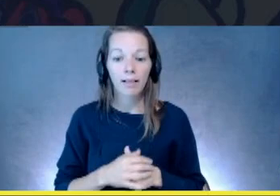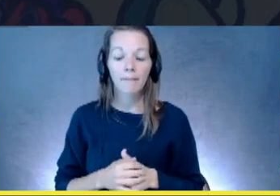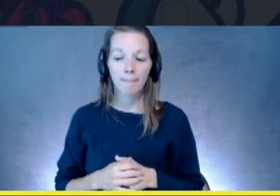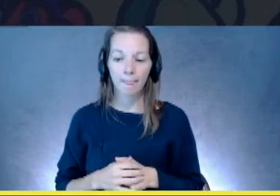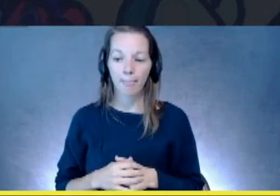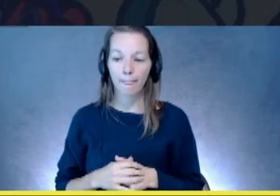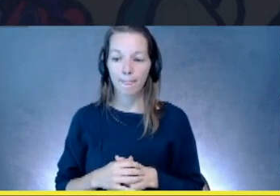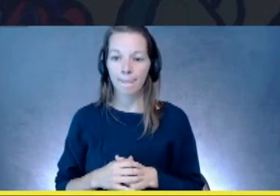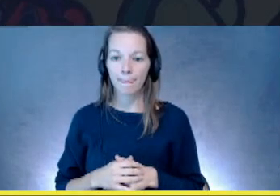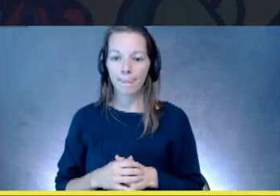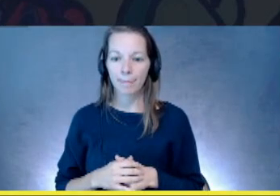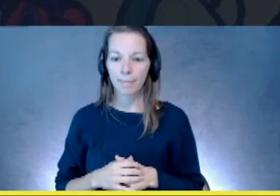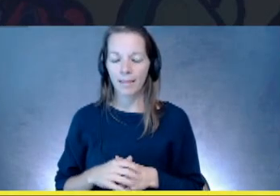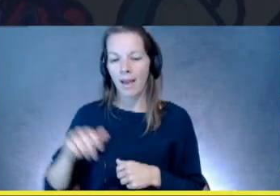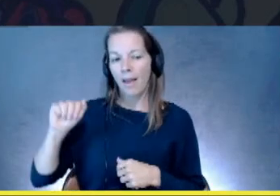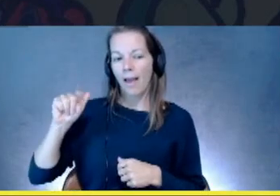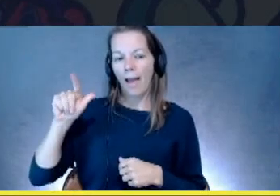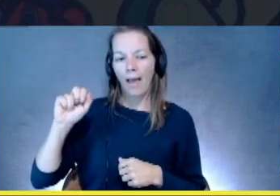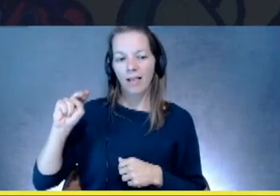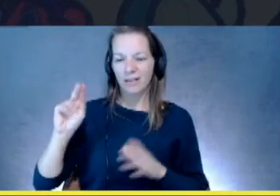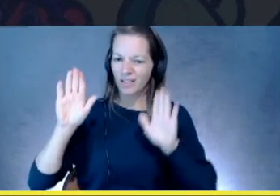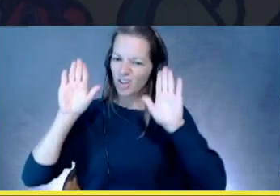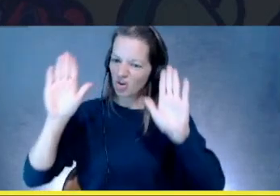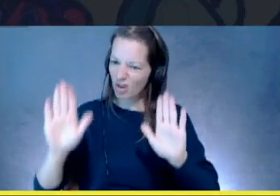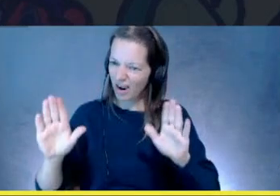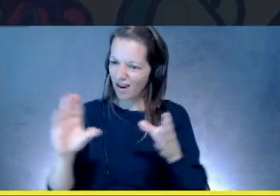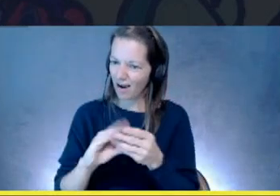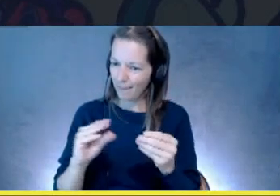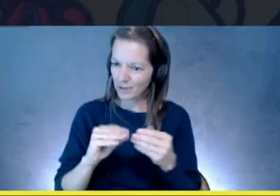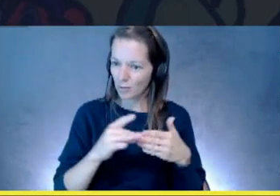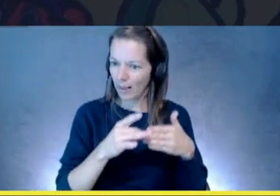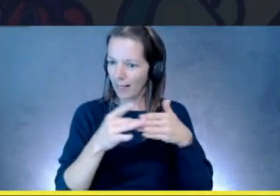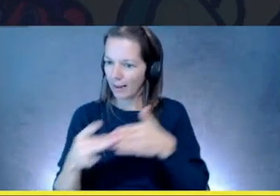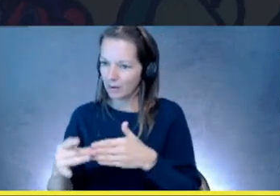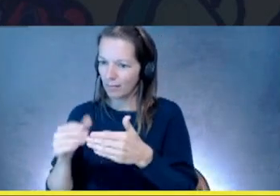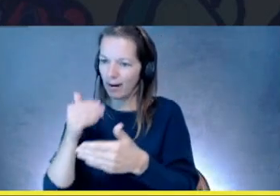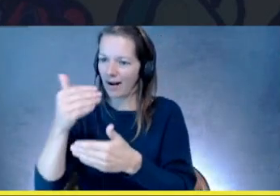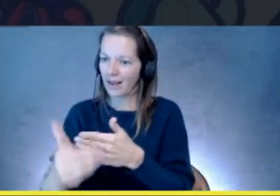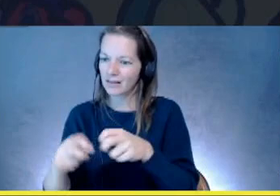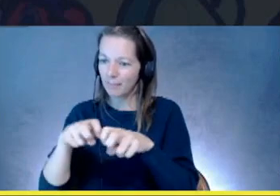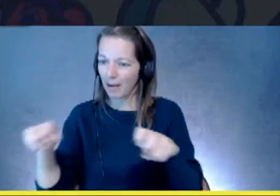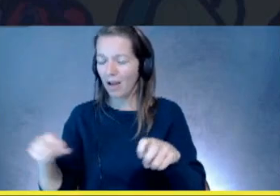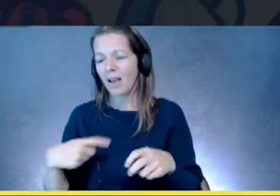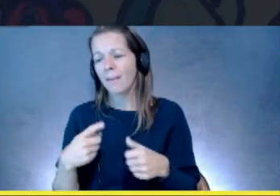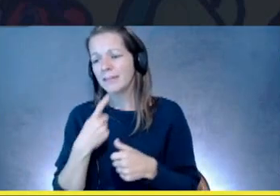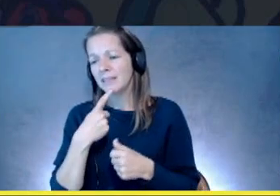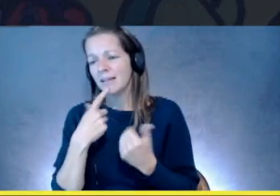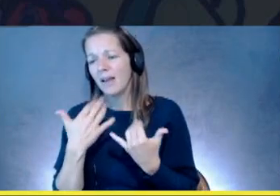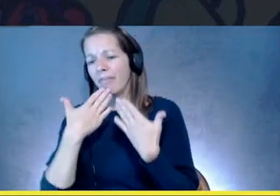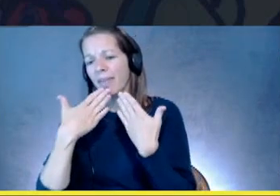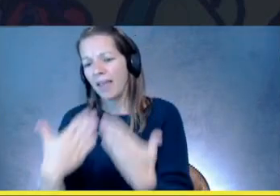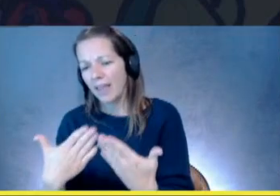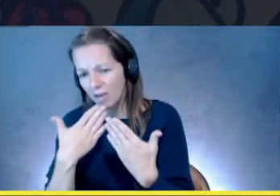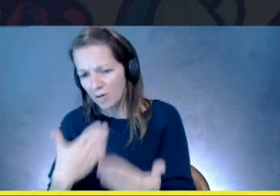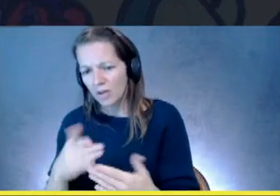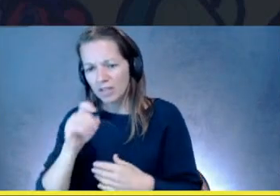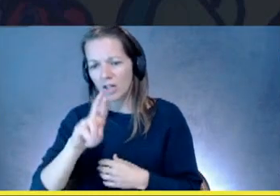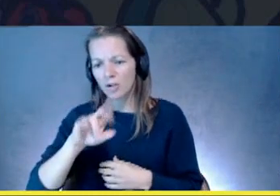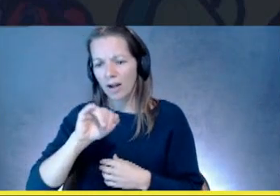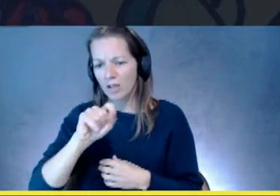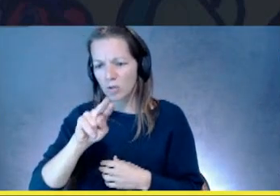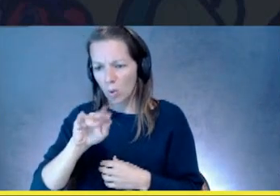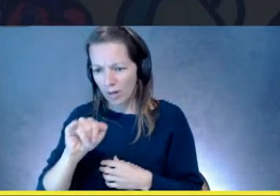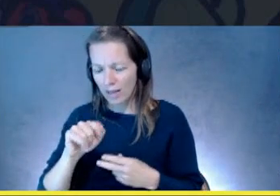Well, these are great comments to lead into our next panel. So I'm going to say thank you to Drs. Iazzoni and